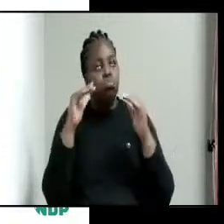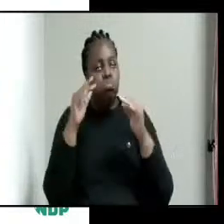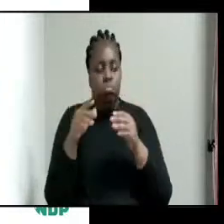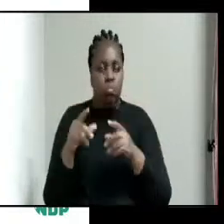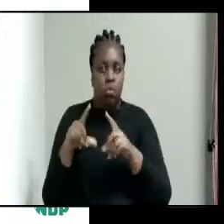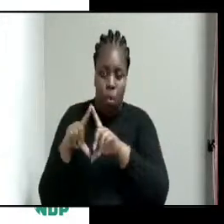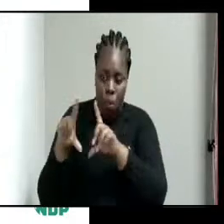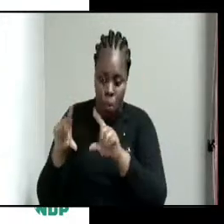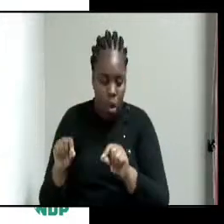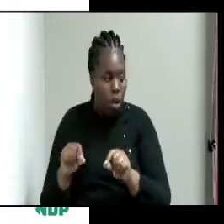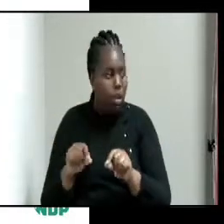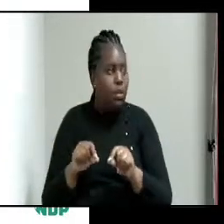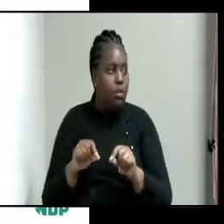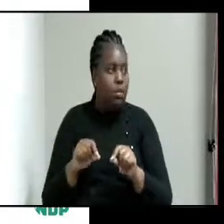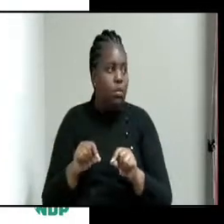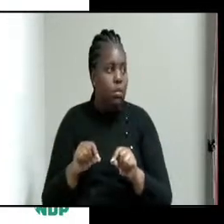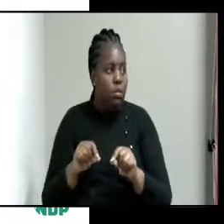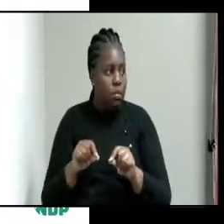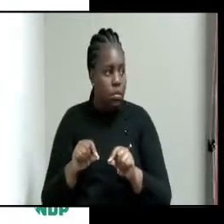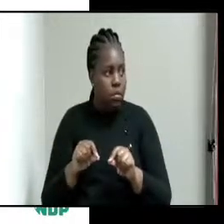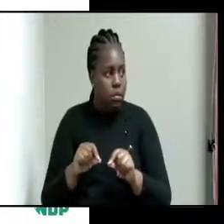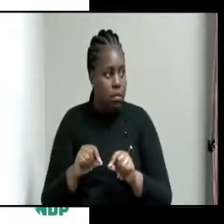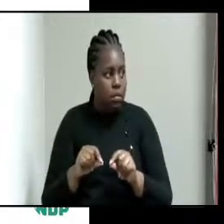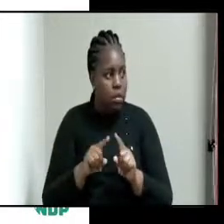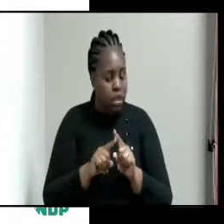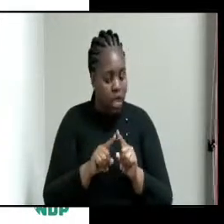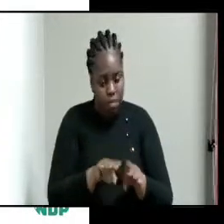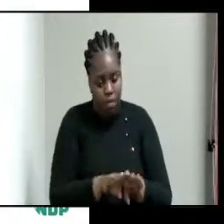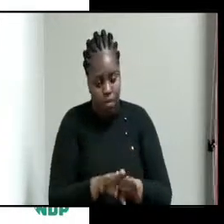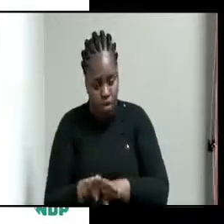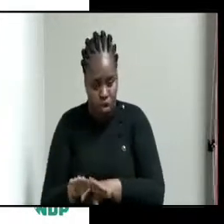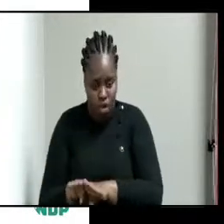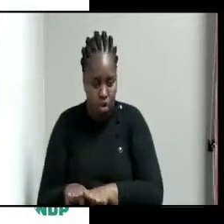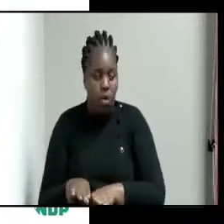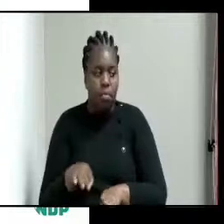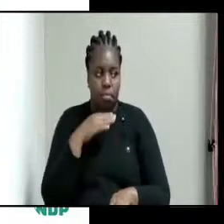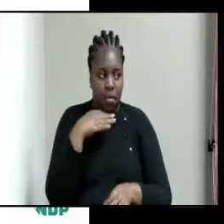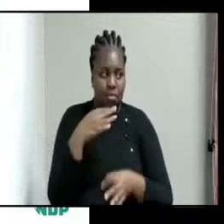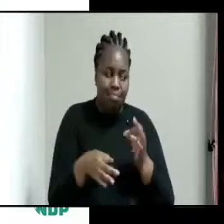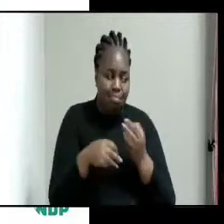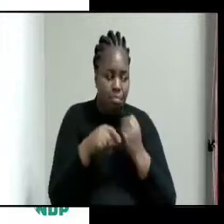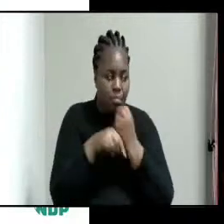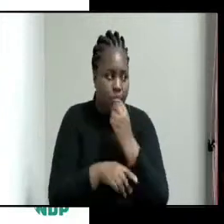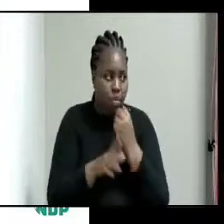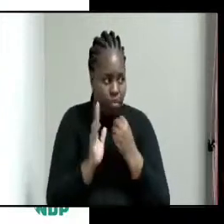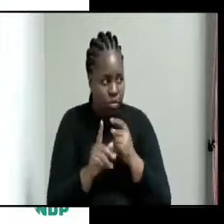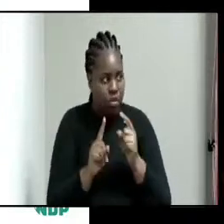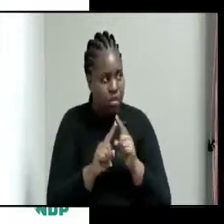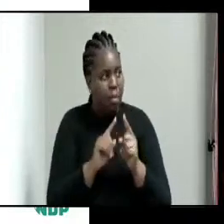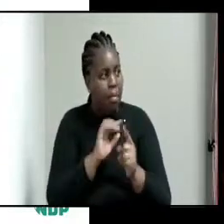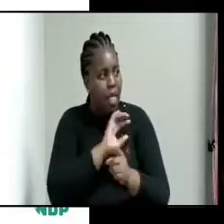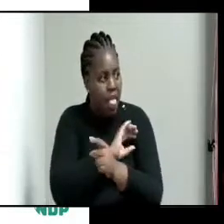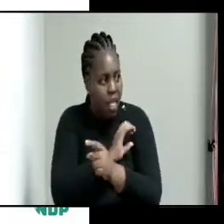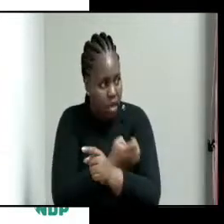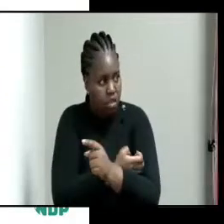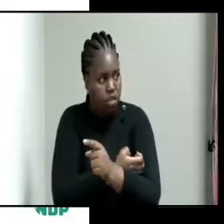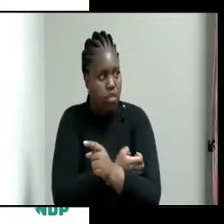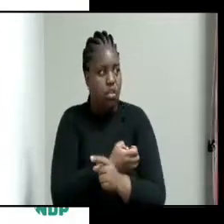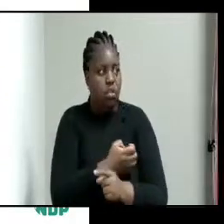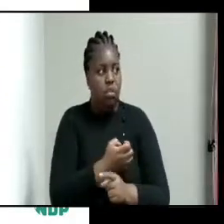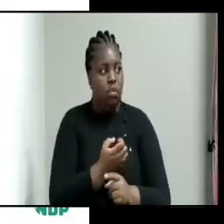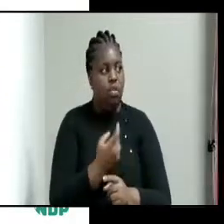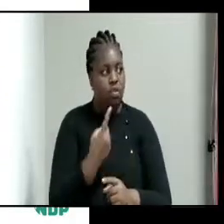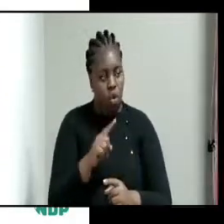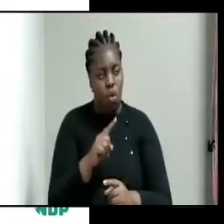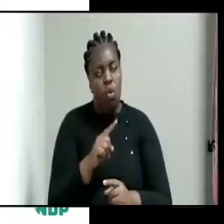and floor are rudimentary. So the report has got everything in detail. And then looking at the energy as one of the indicators